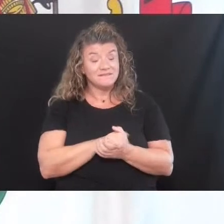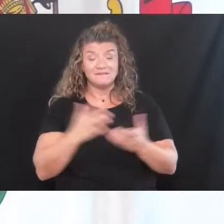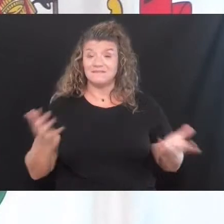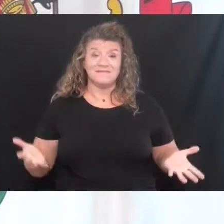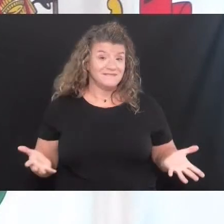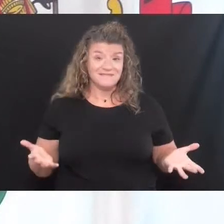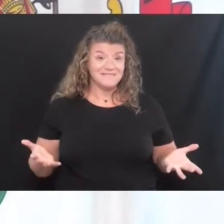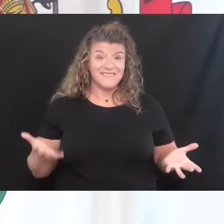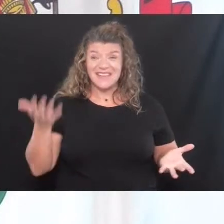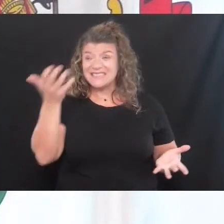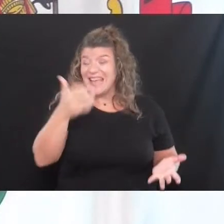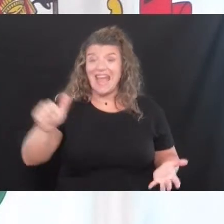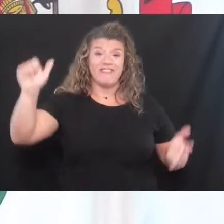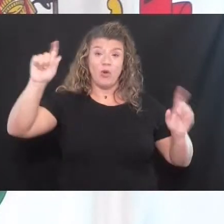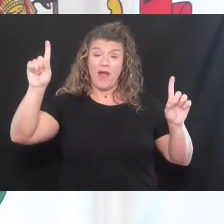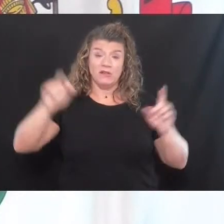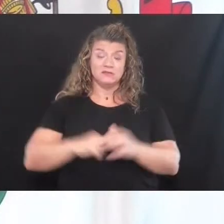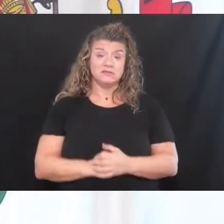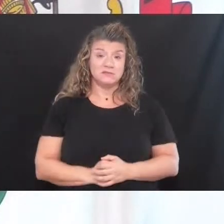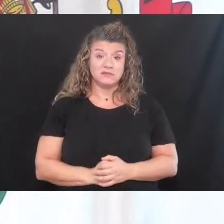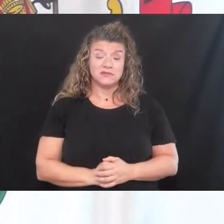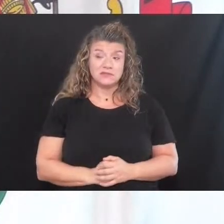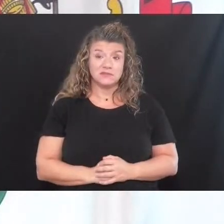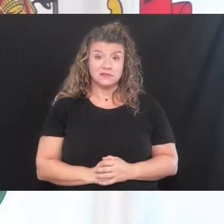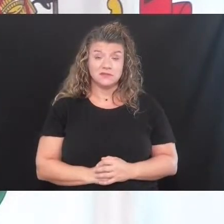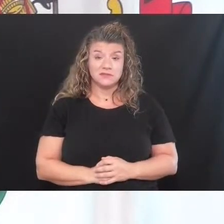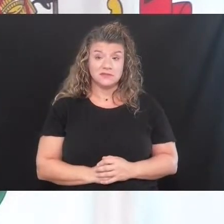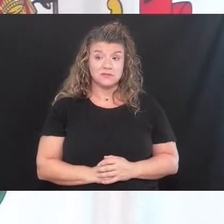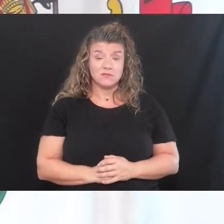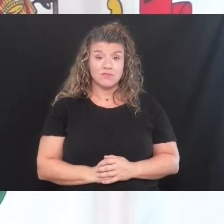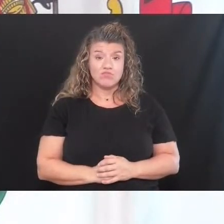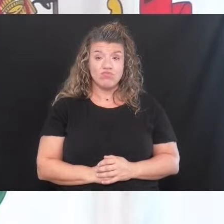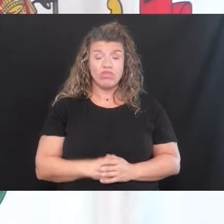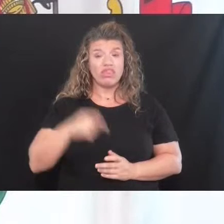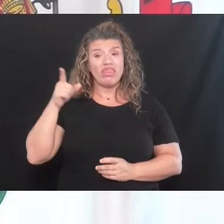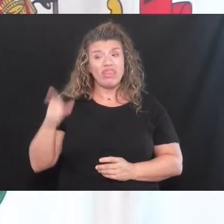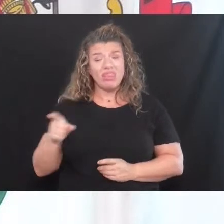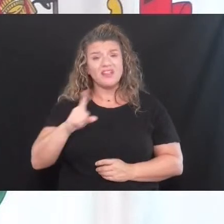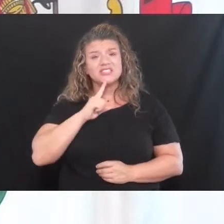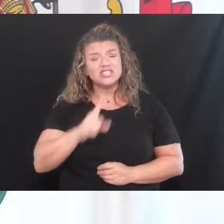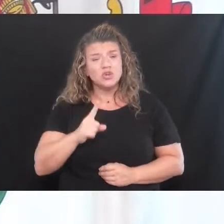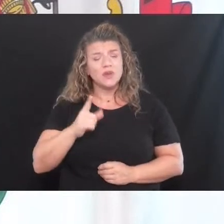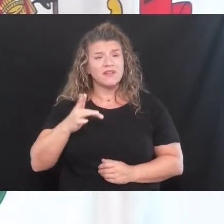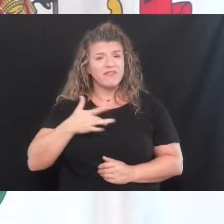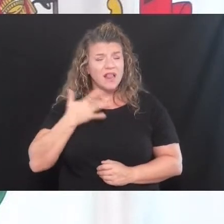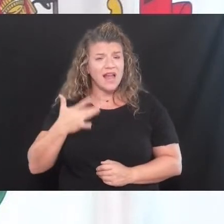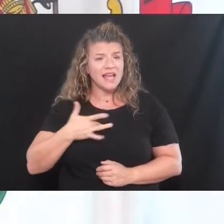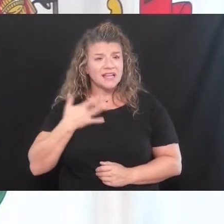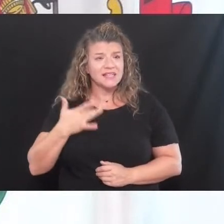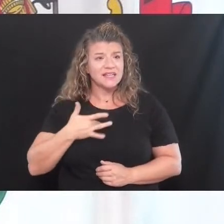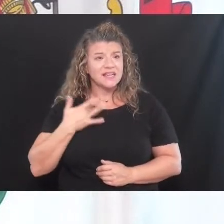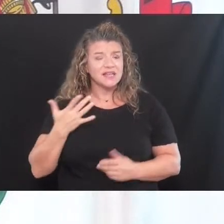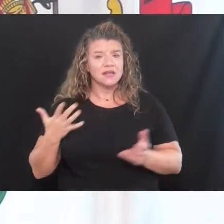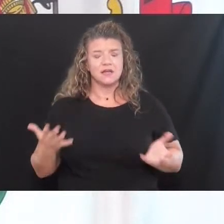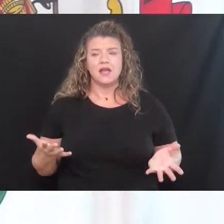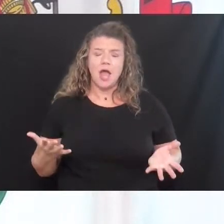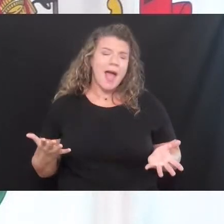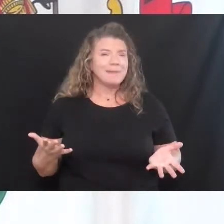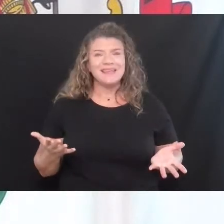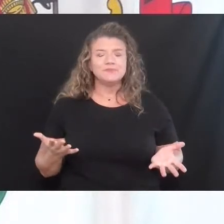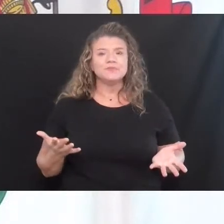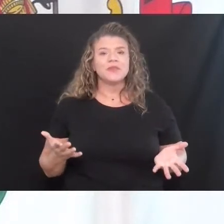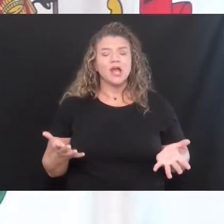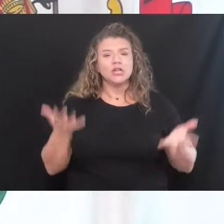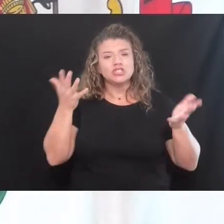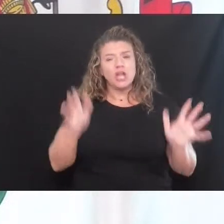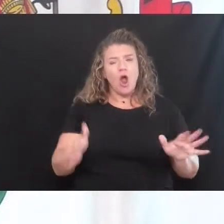everywhere. And she really and truly felt like that, she knew it was